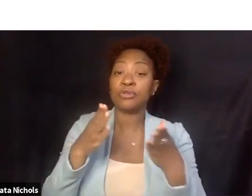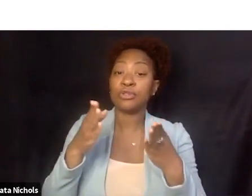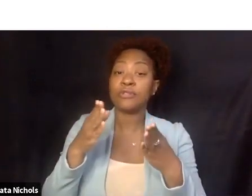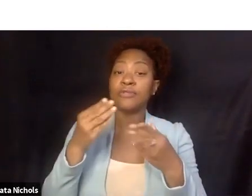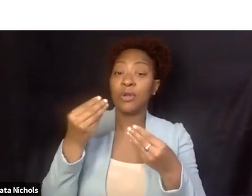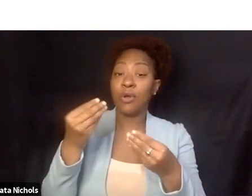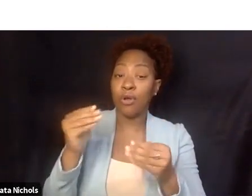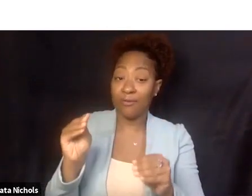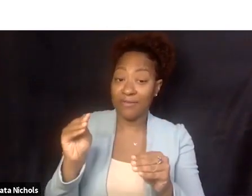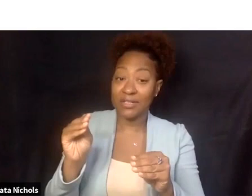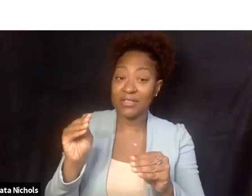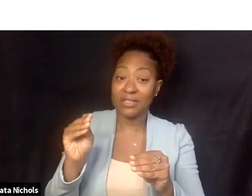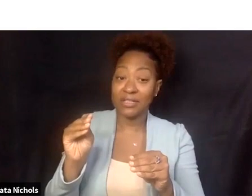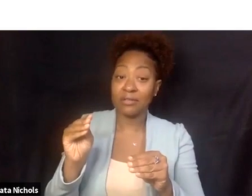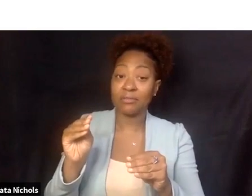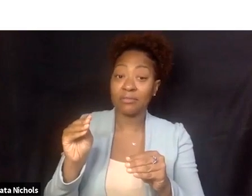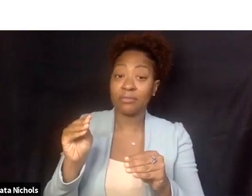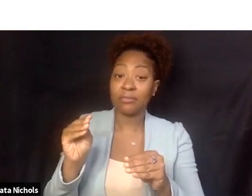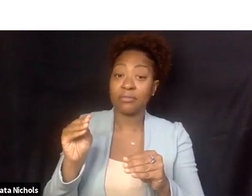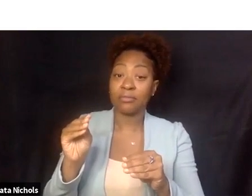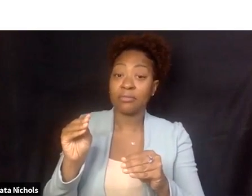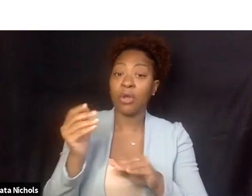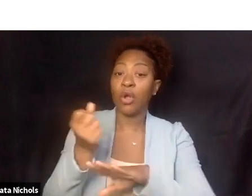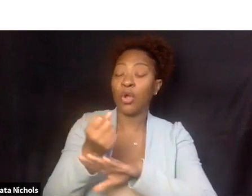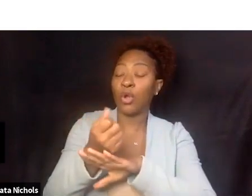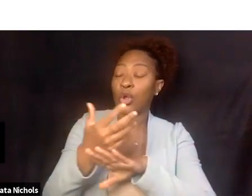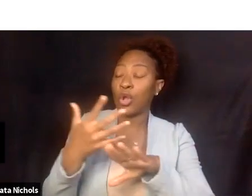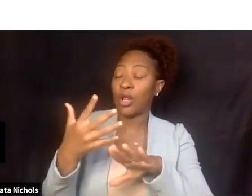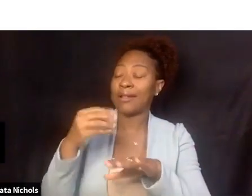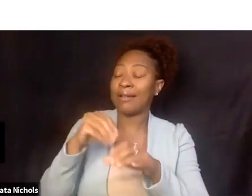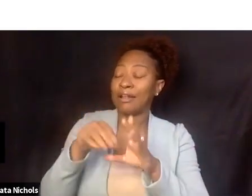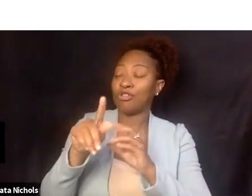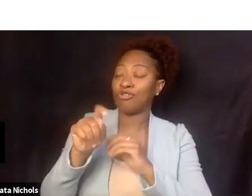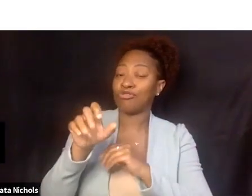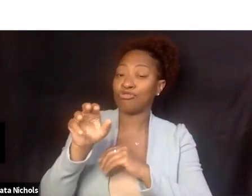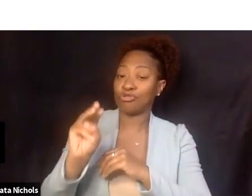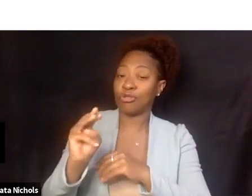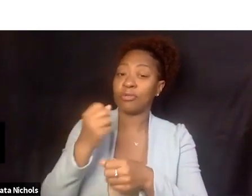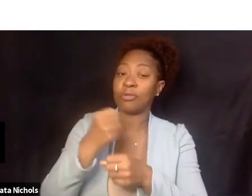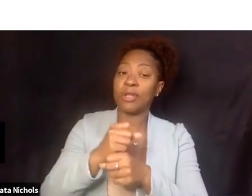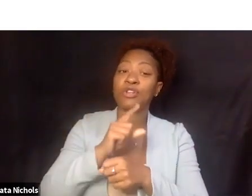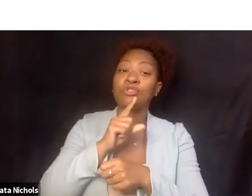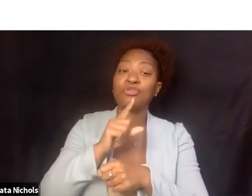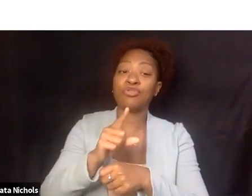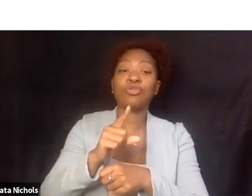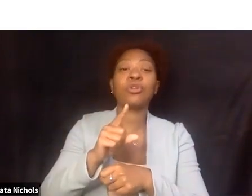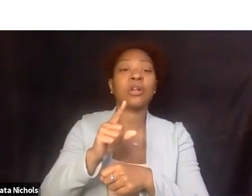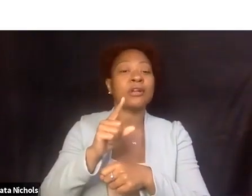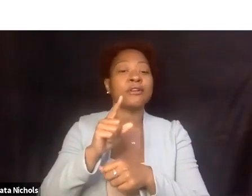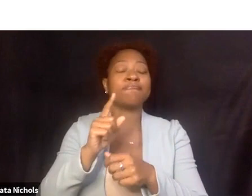office as early in the term as possible so that we can make suitable arrangements.